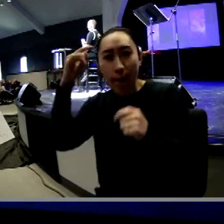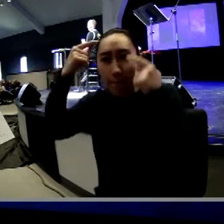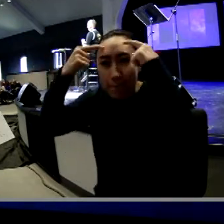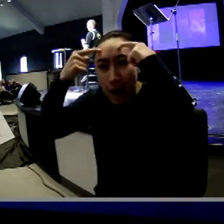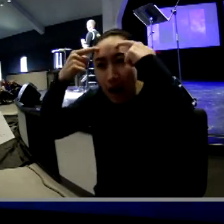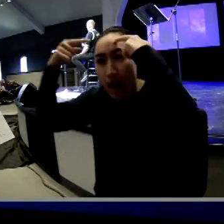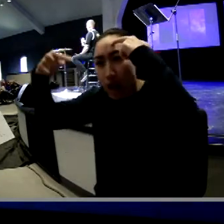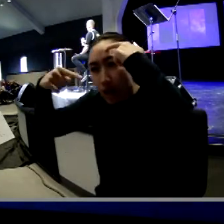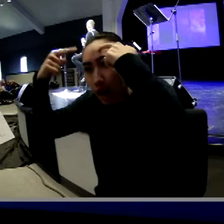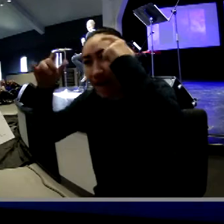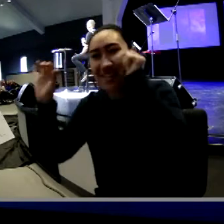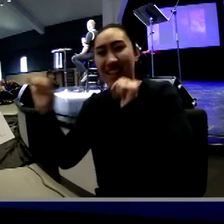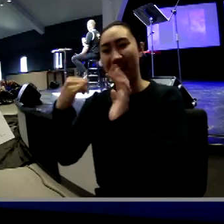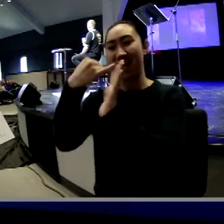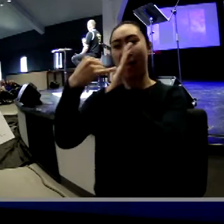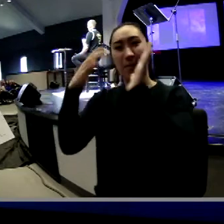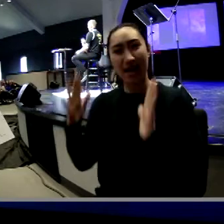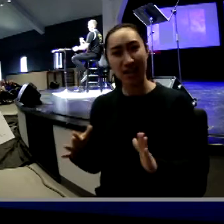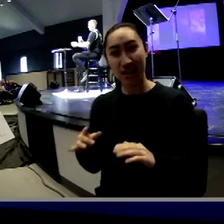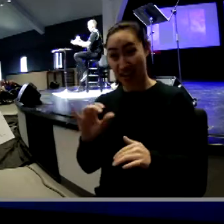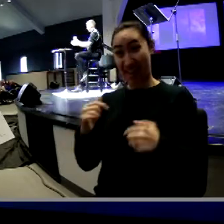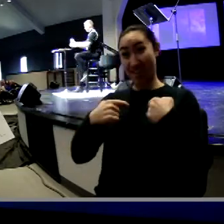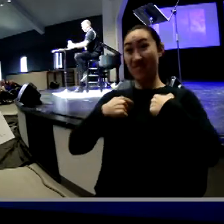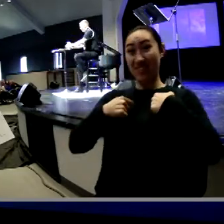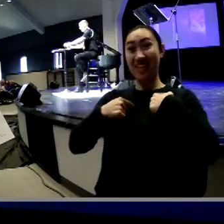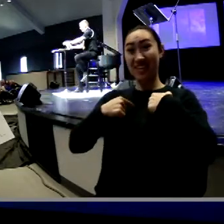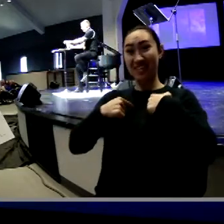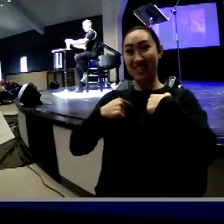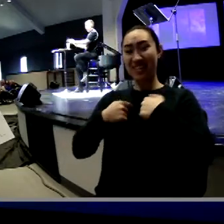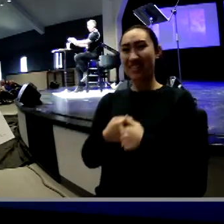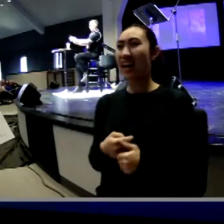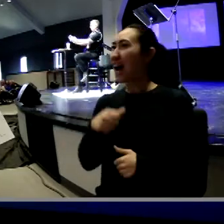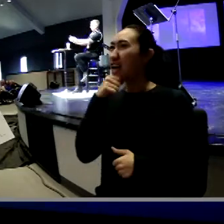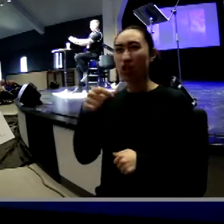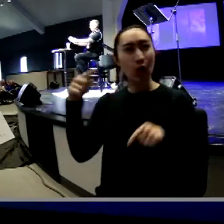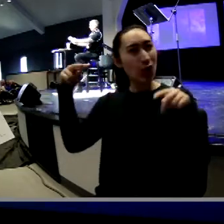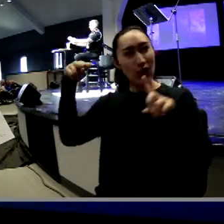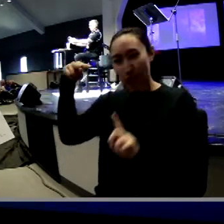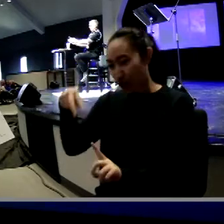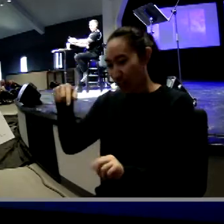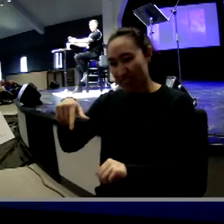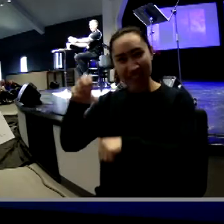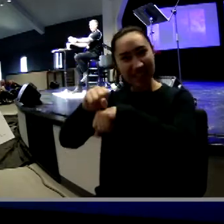see, Summit not as this 1932,